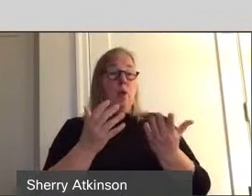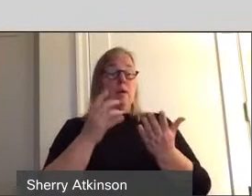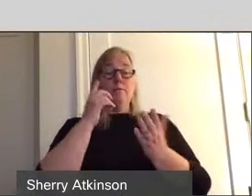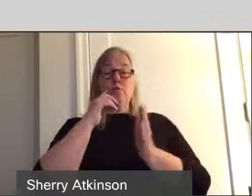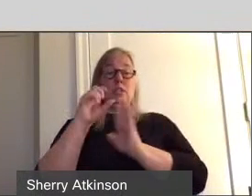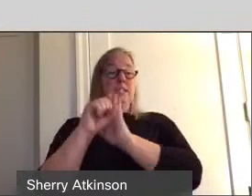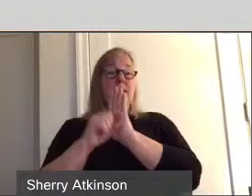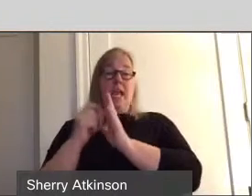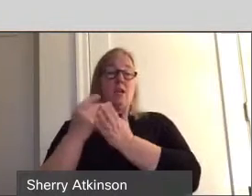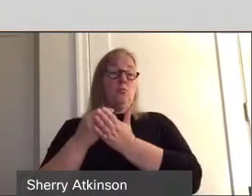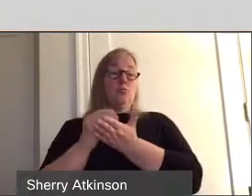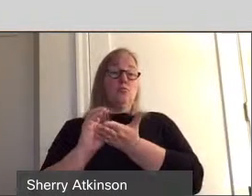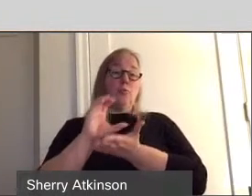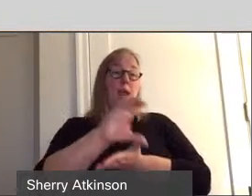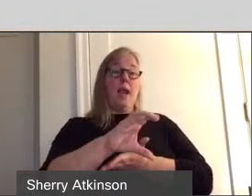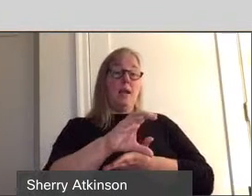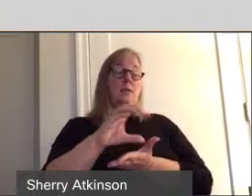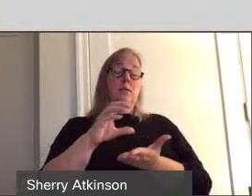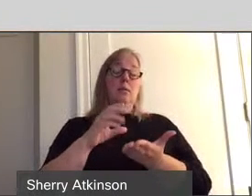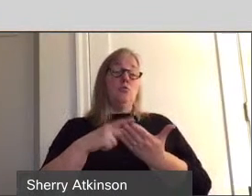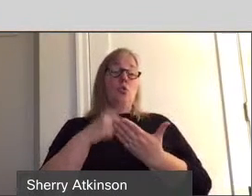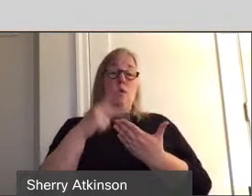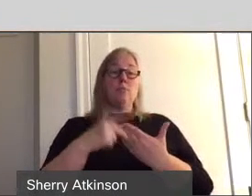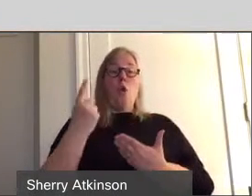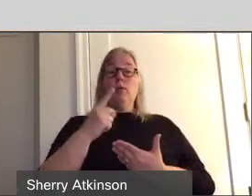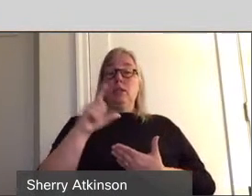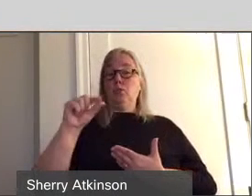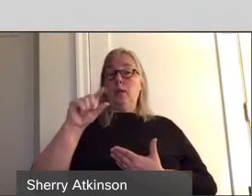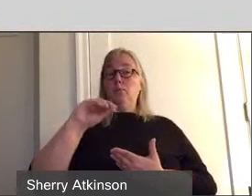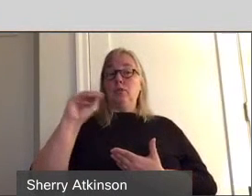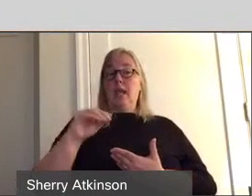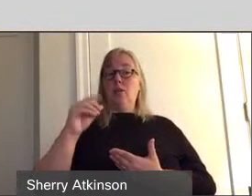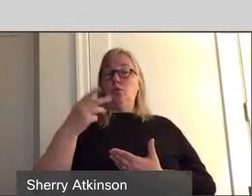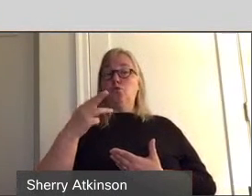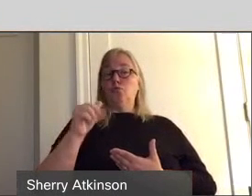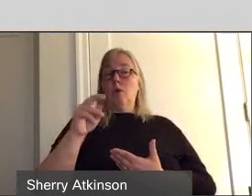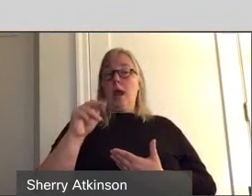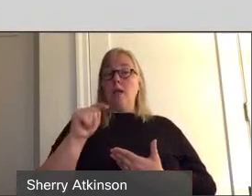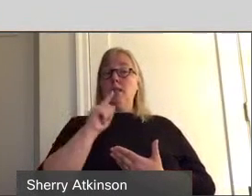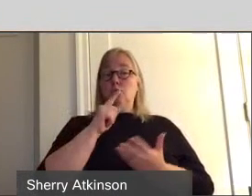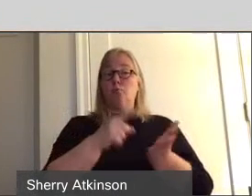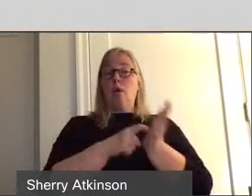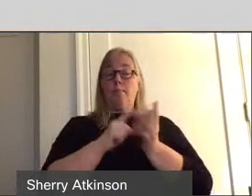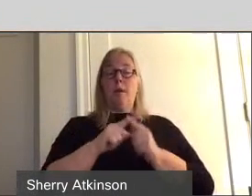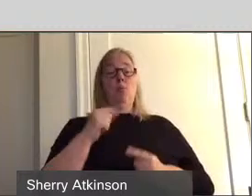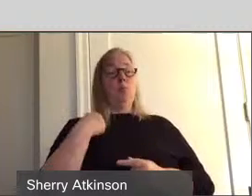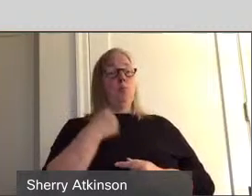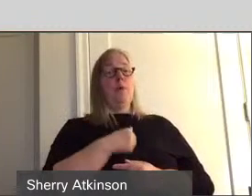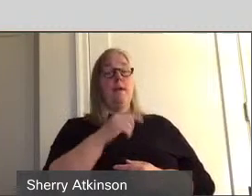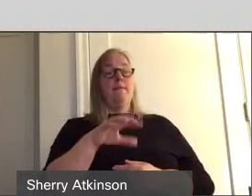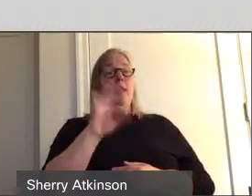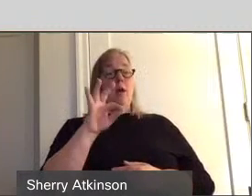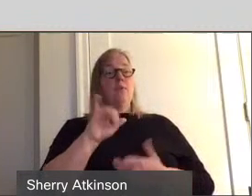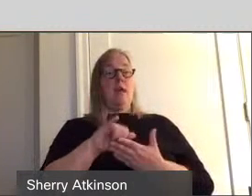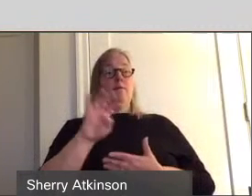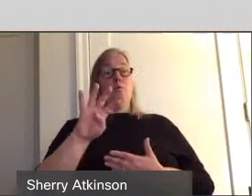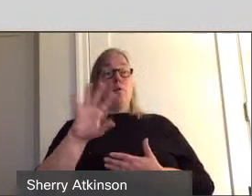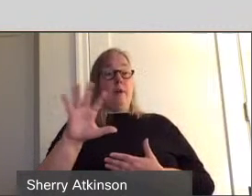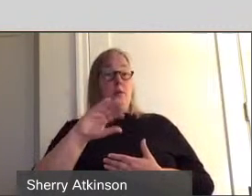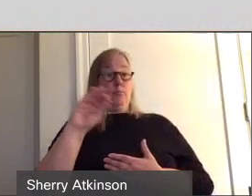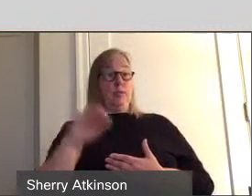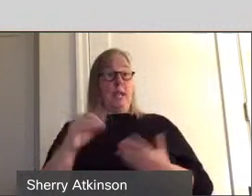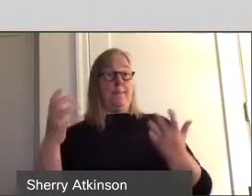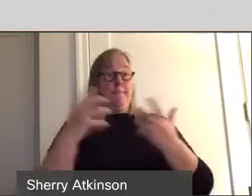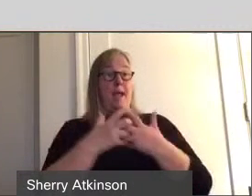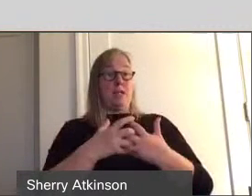only a 20% match required, but we found that 45% match really helps your success rate